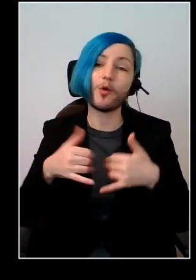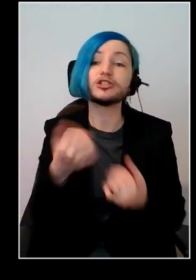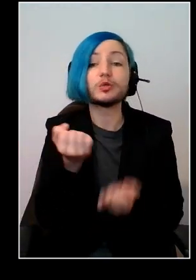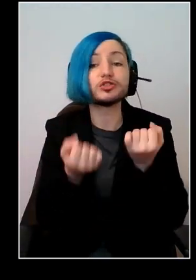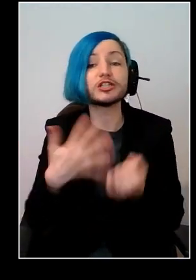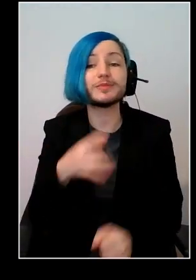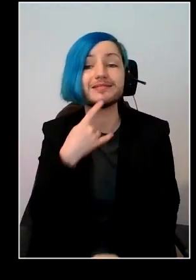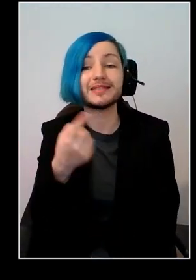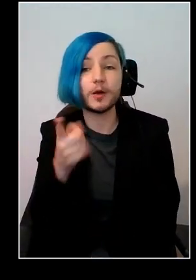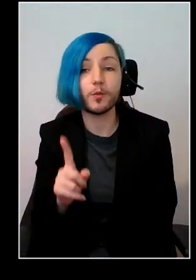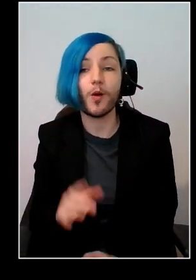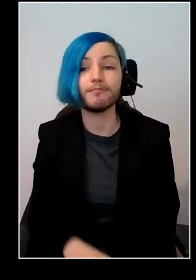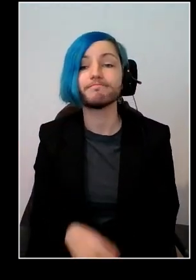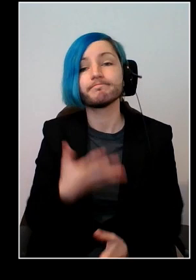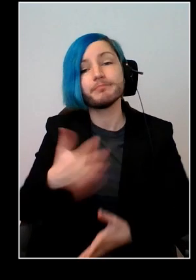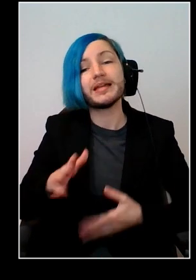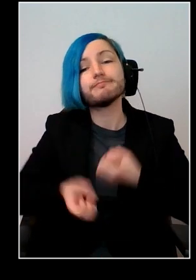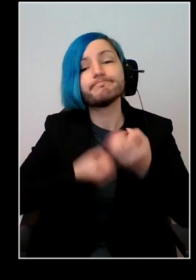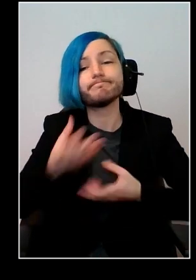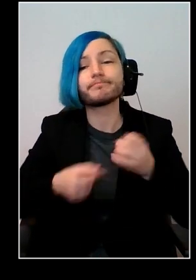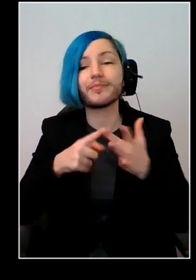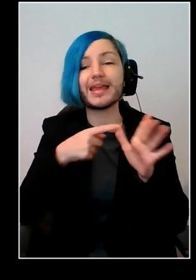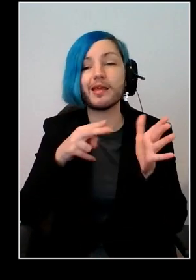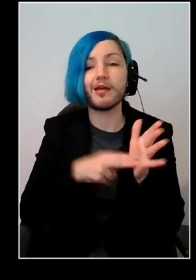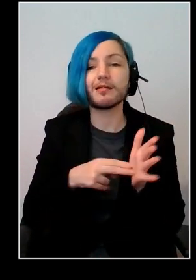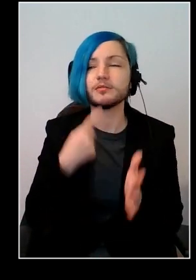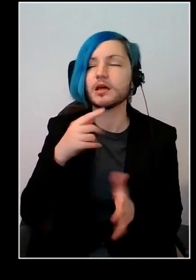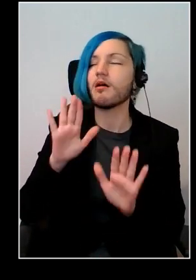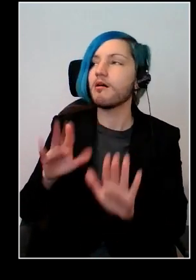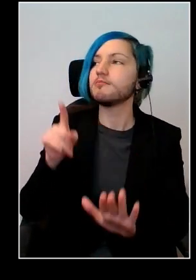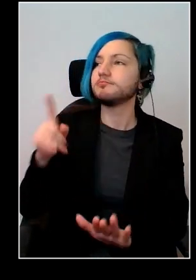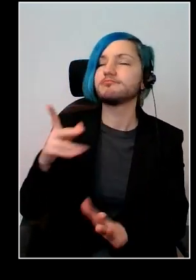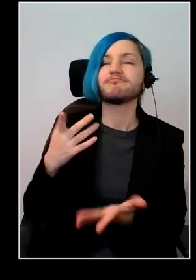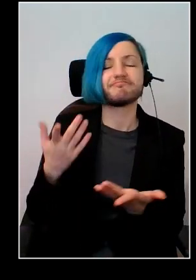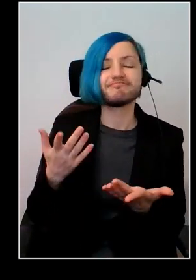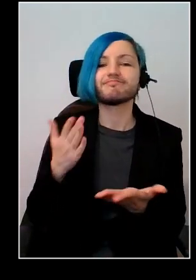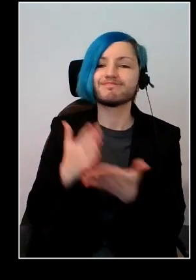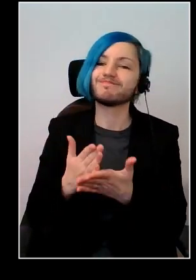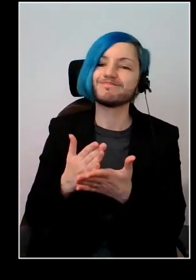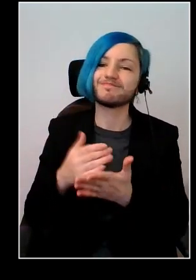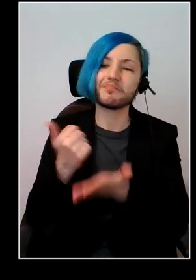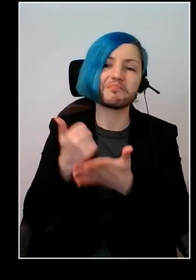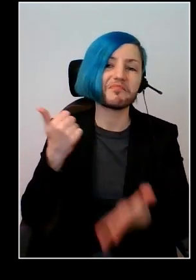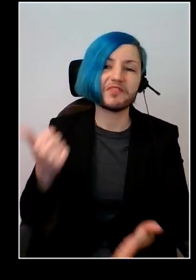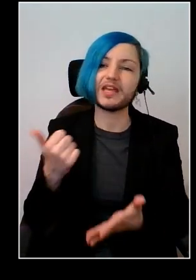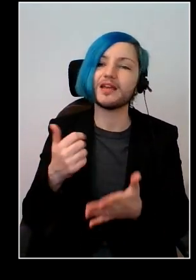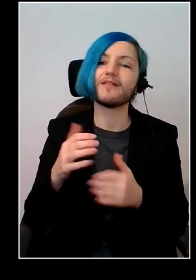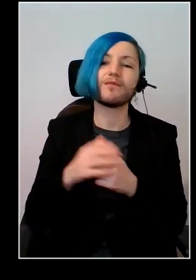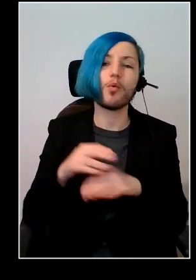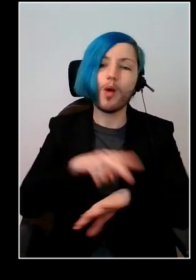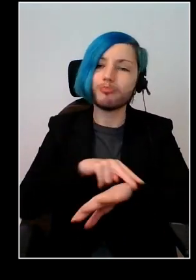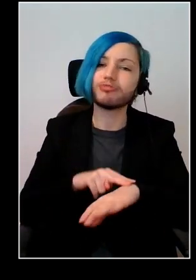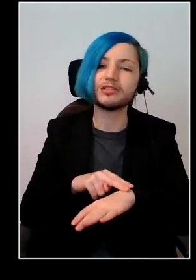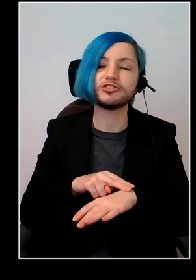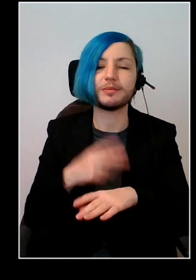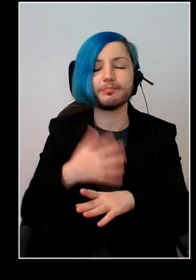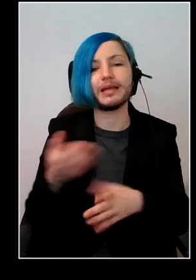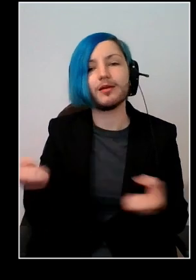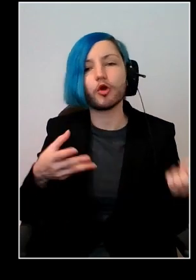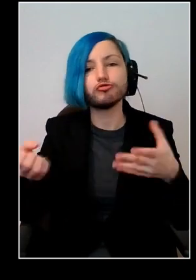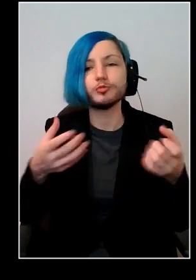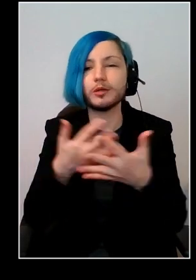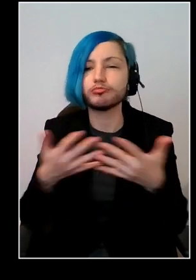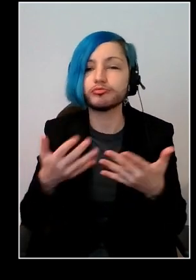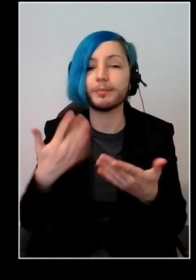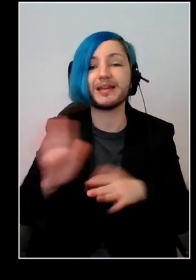They described Ian as someone who is a credit to apprenticeships. He has made a wide range of contributions to apprenticeships, including setting up the